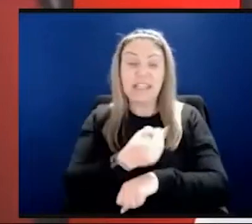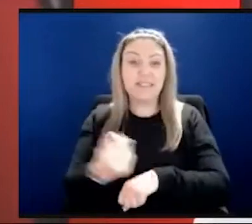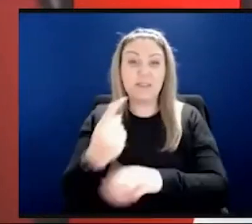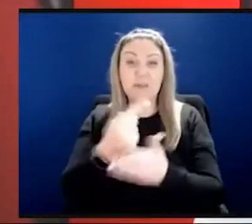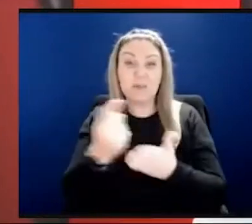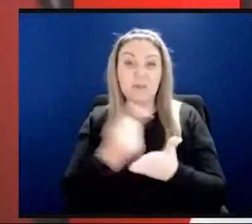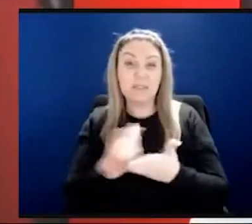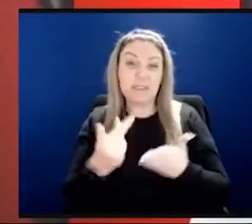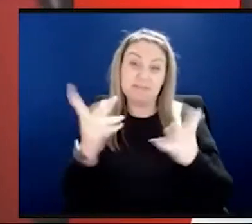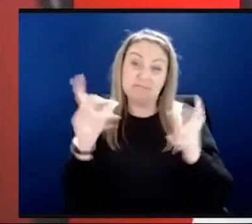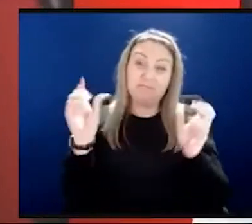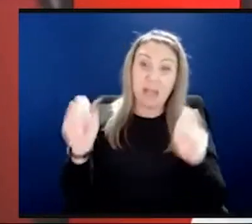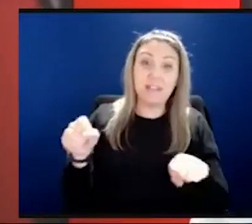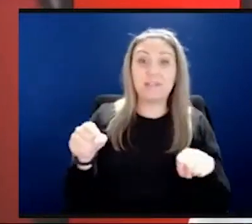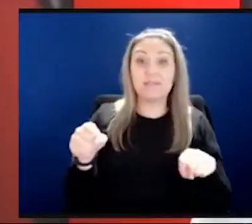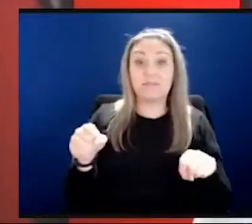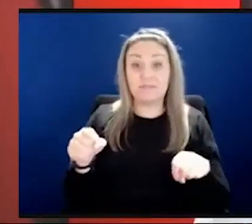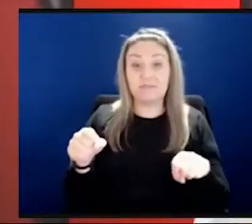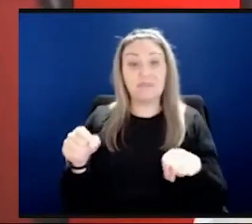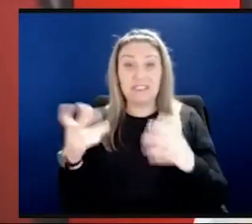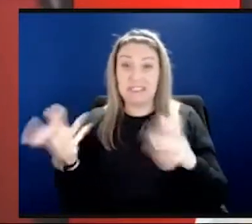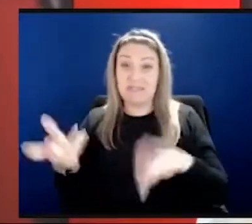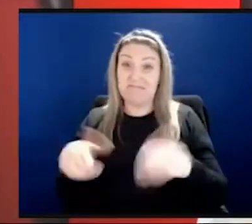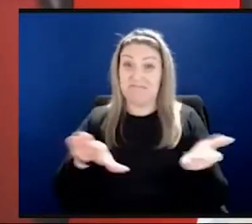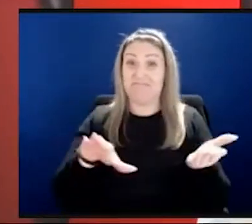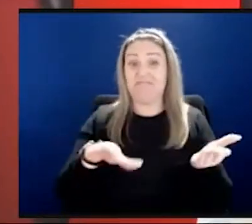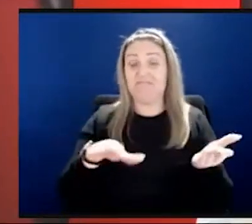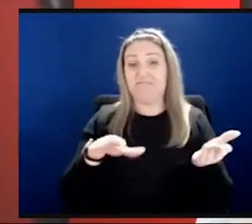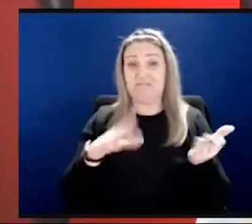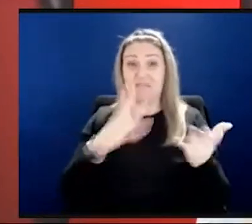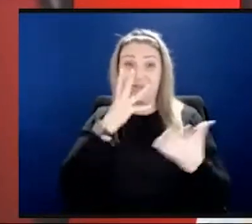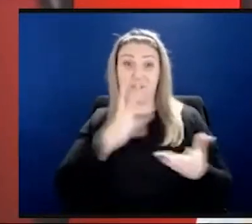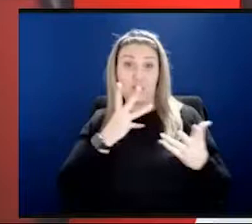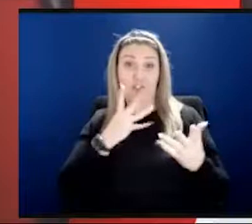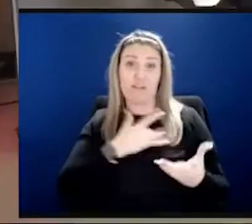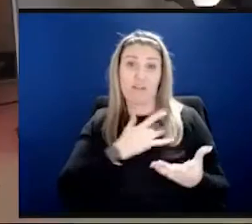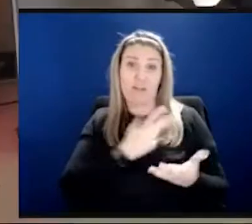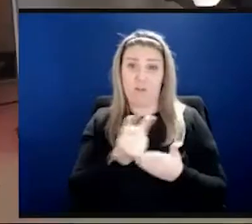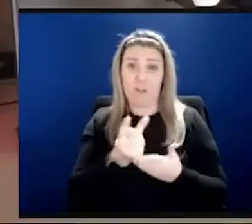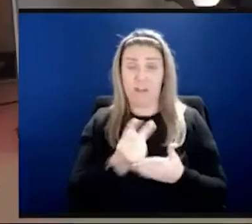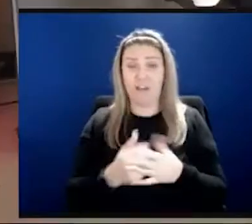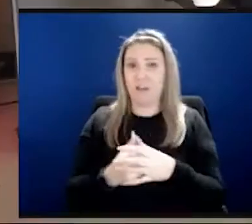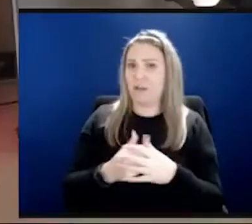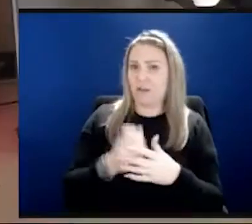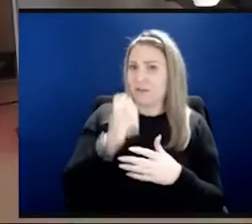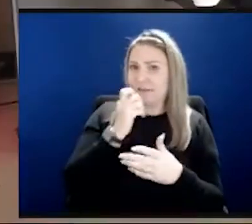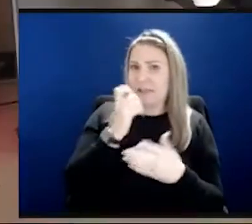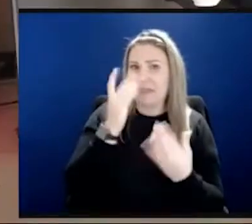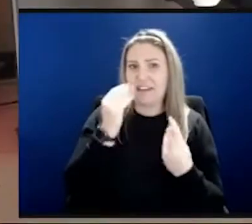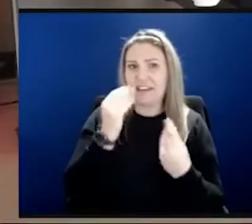potentially succumbed to unfortunately, heart failure. I can't even think about what Garen's mom was thinking. You could just feel